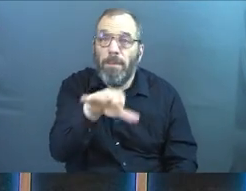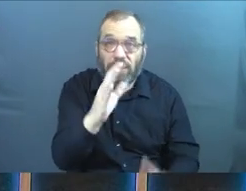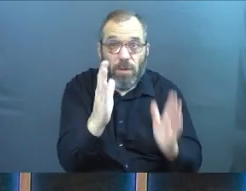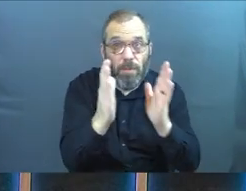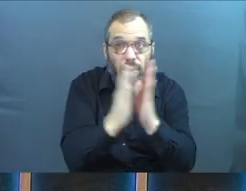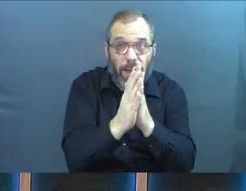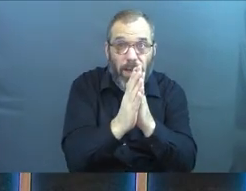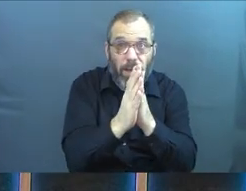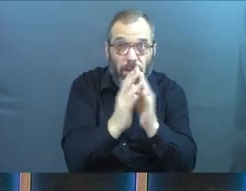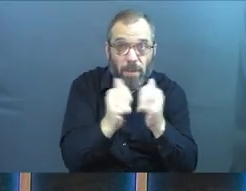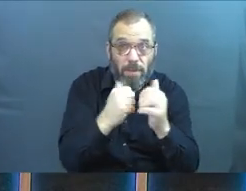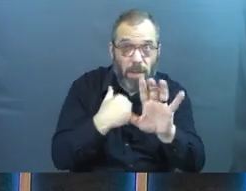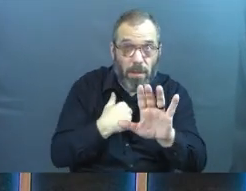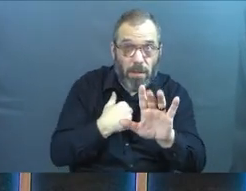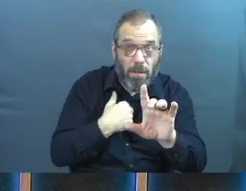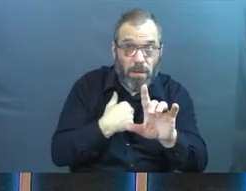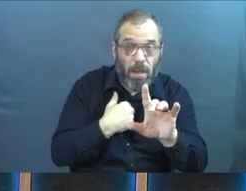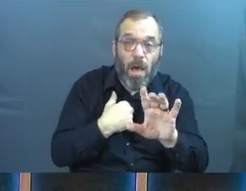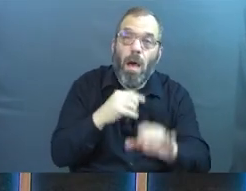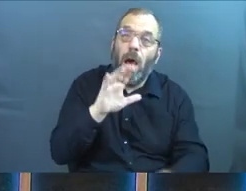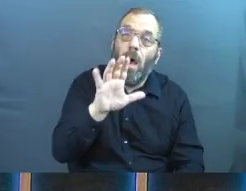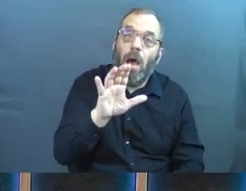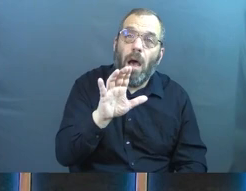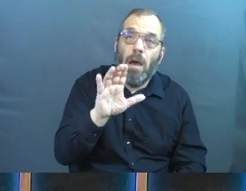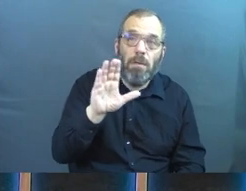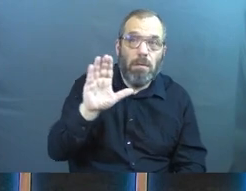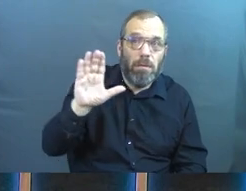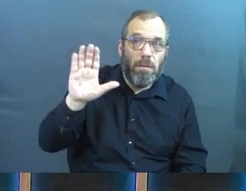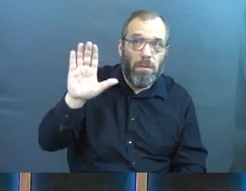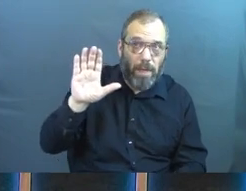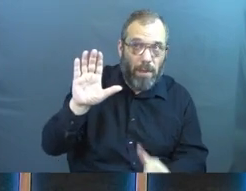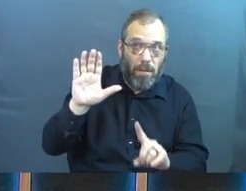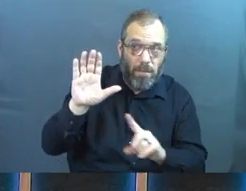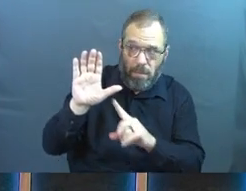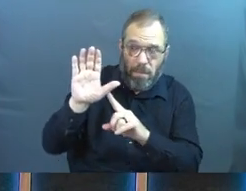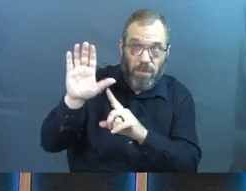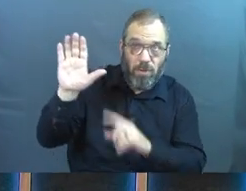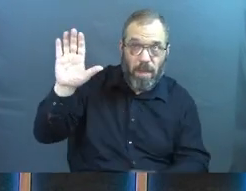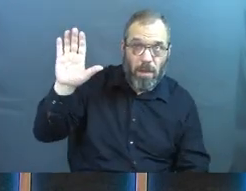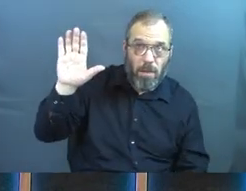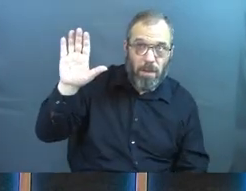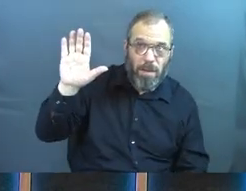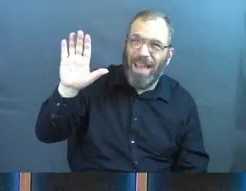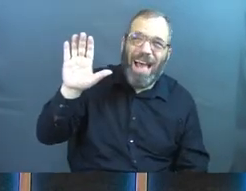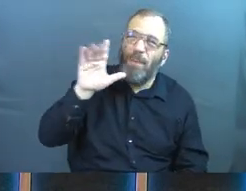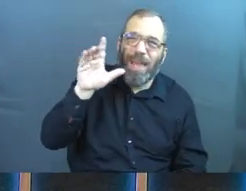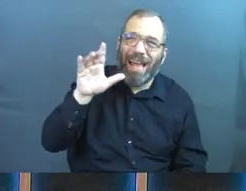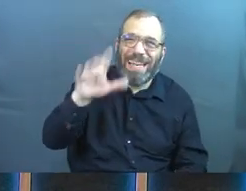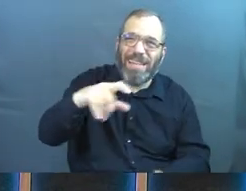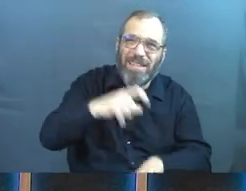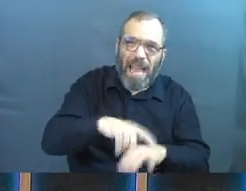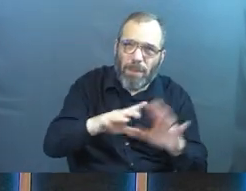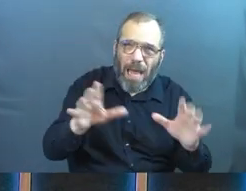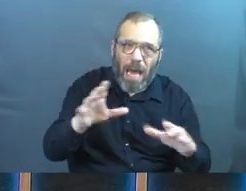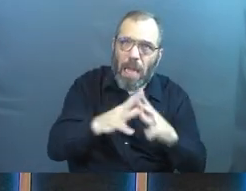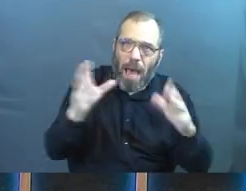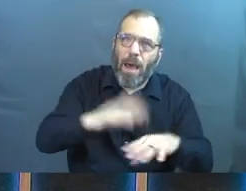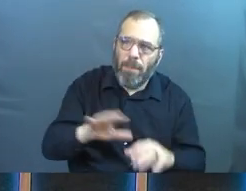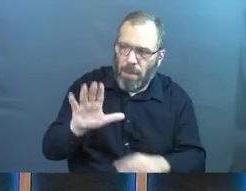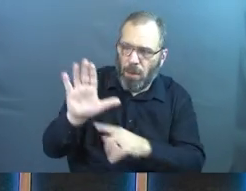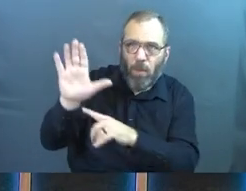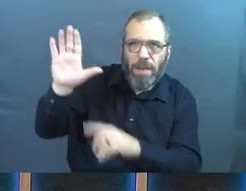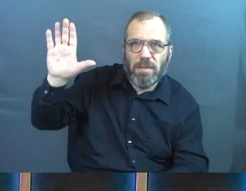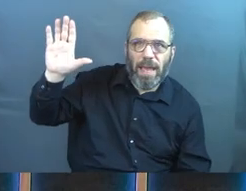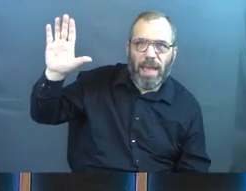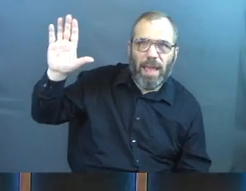gonna pray this prayer with me right now, I would just like you to raise your hand briefly. I'm not going to give you a ton of time to do it, but just raise that